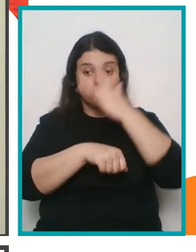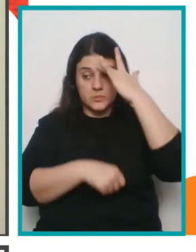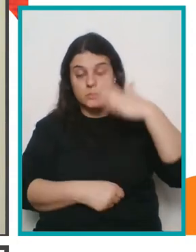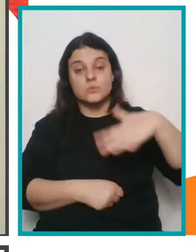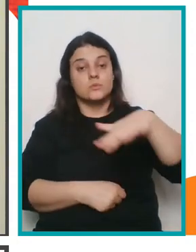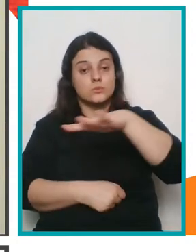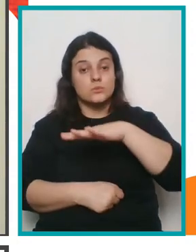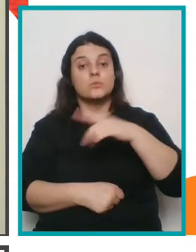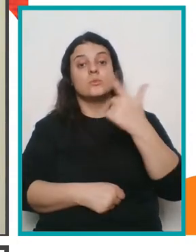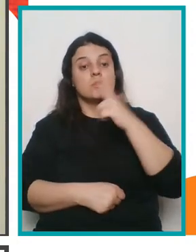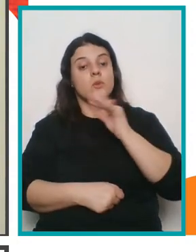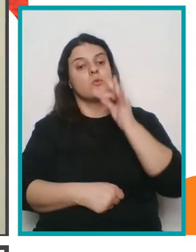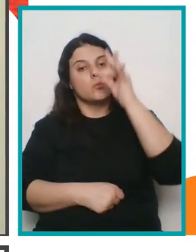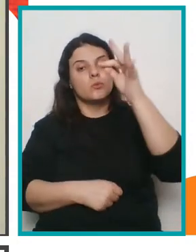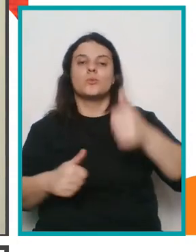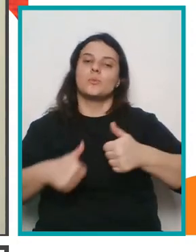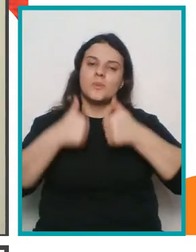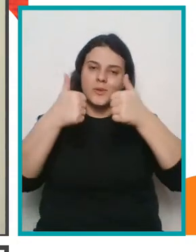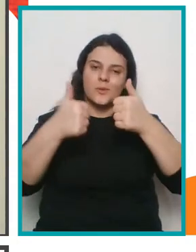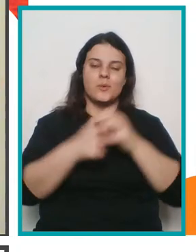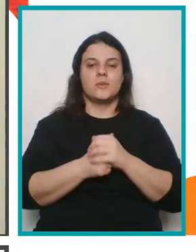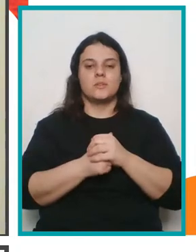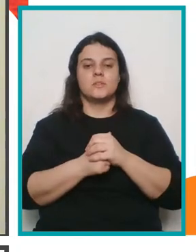don't think there is a relationship.